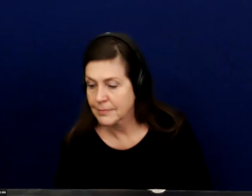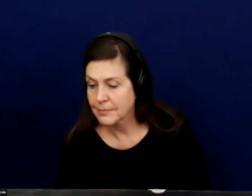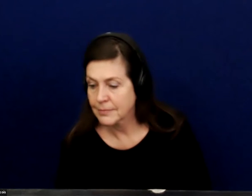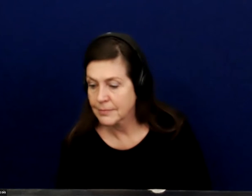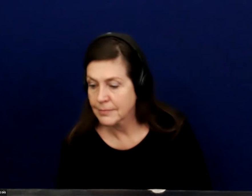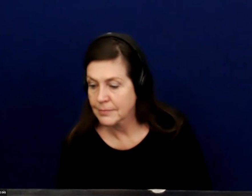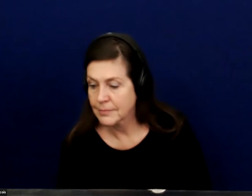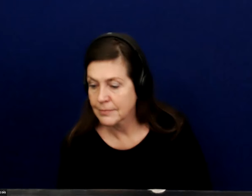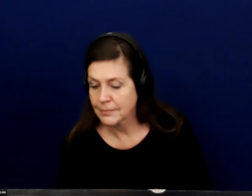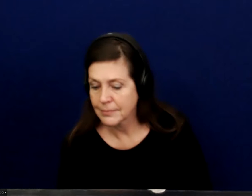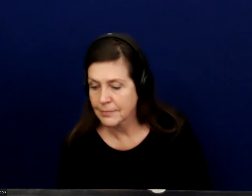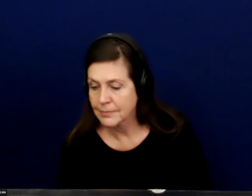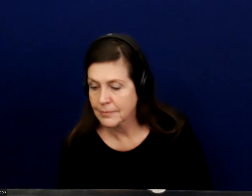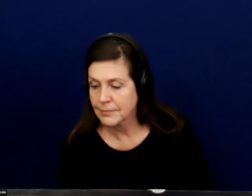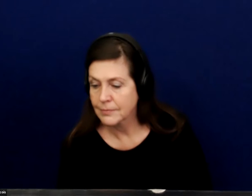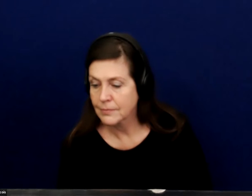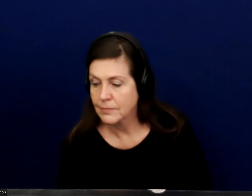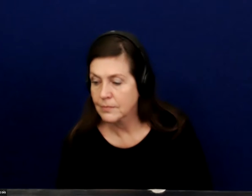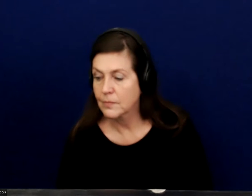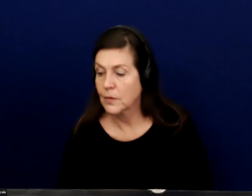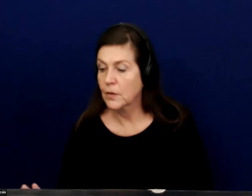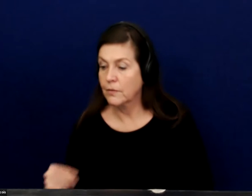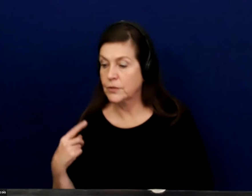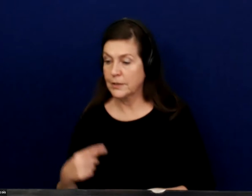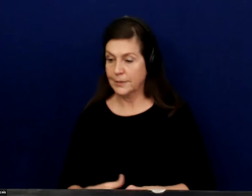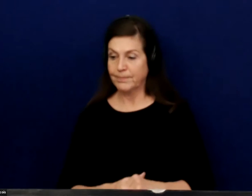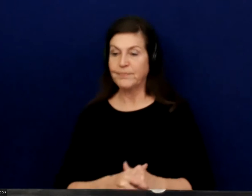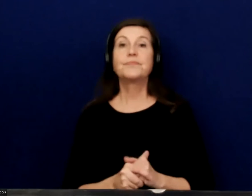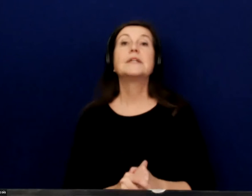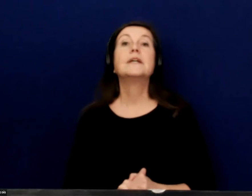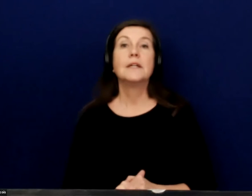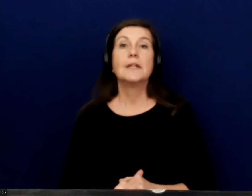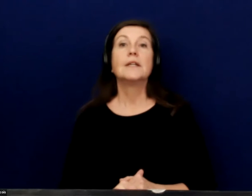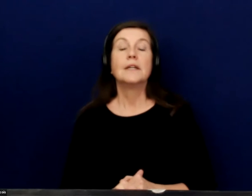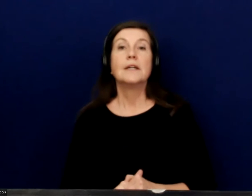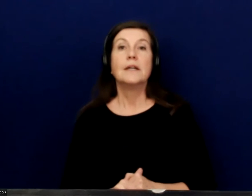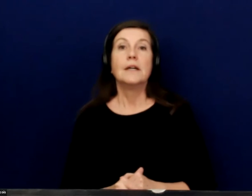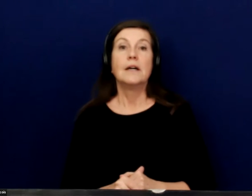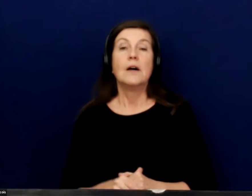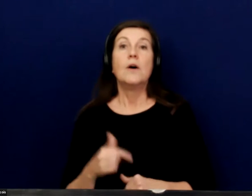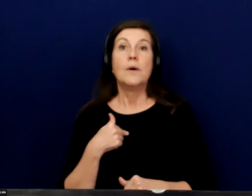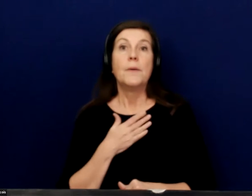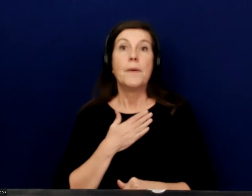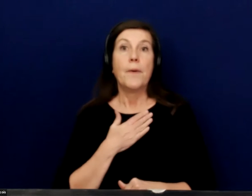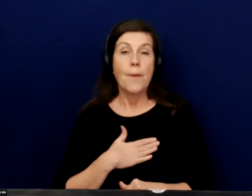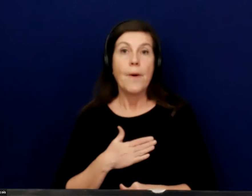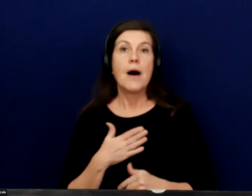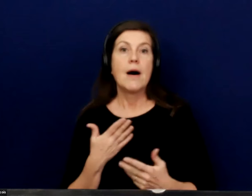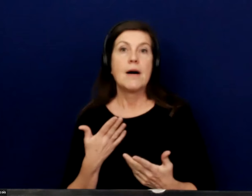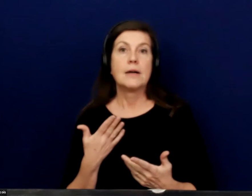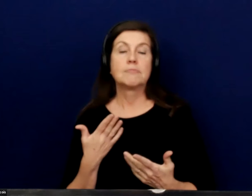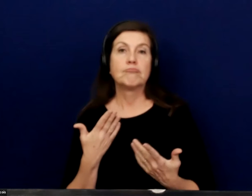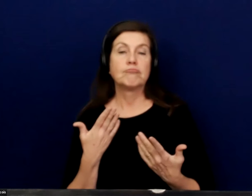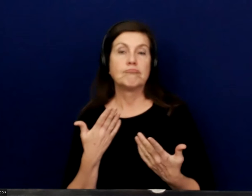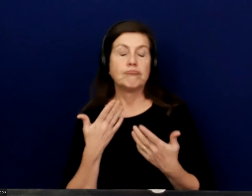really put all the good ideas into one document. I'm sorry, and we won't have time to discuss